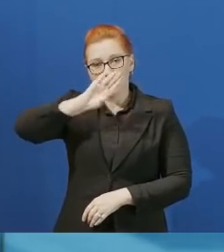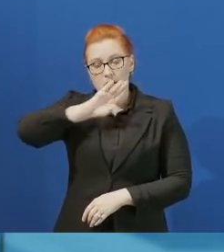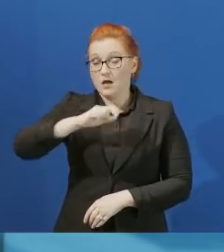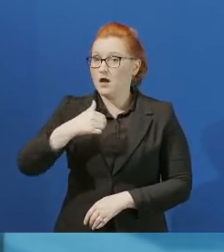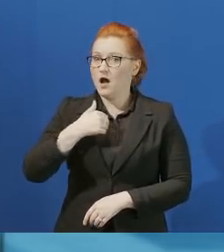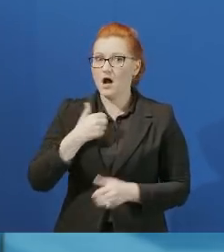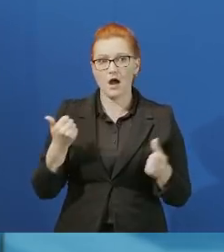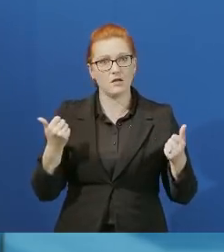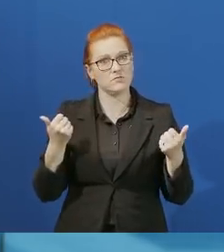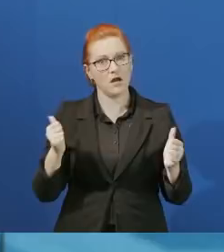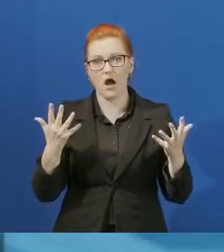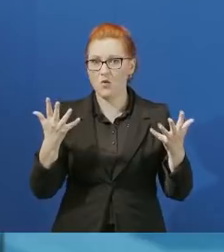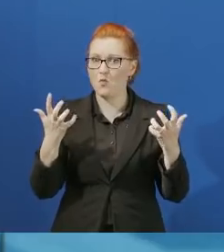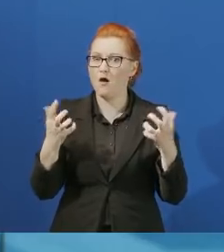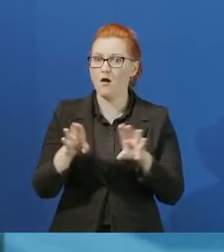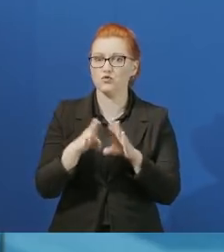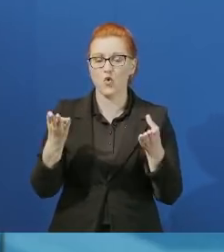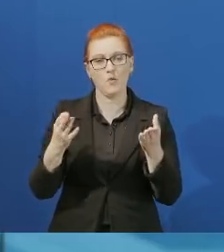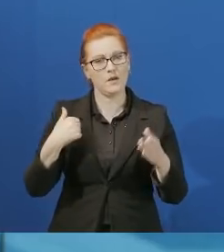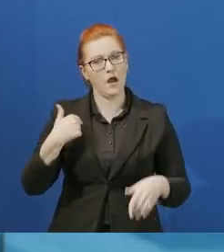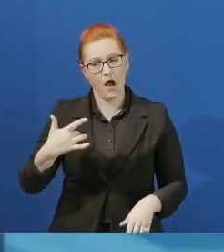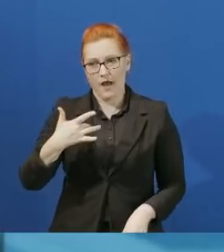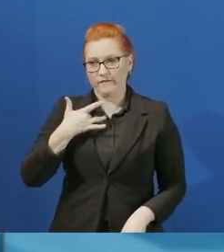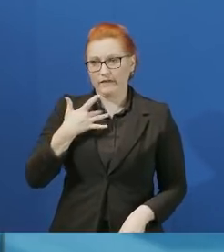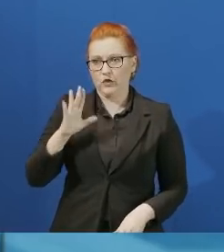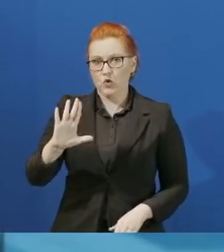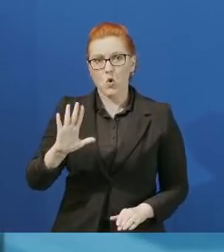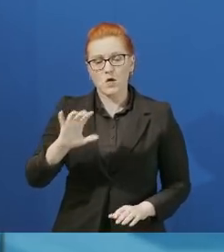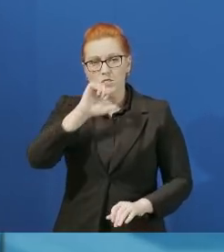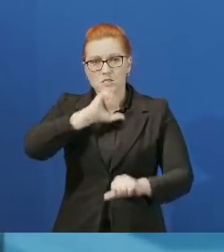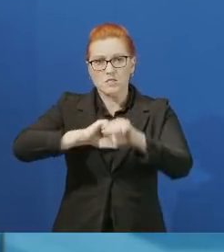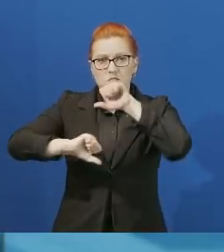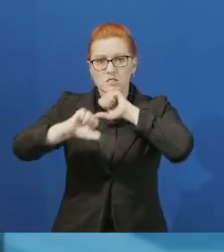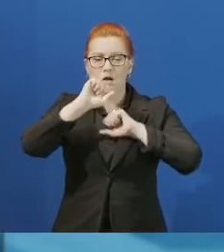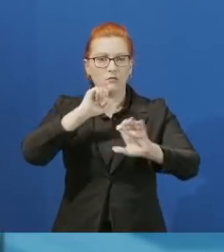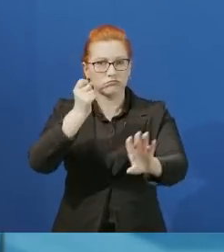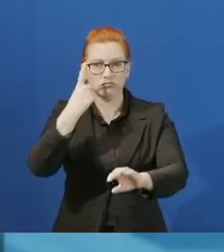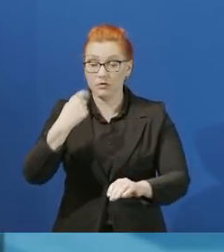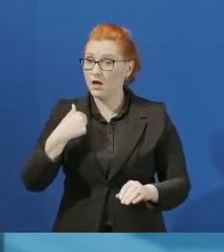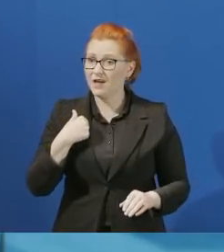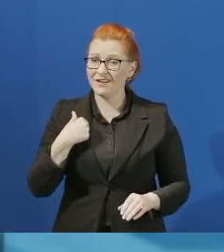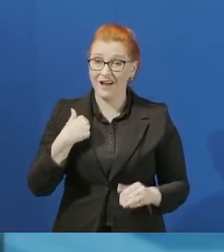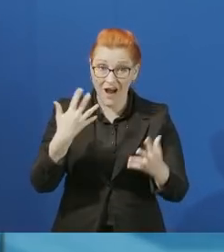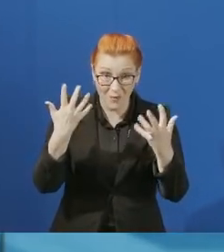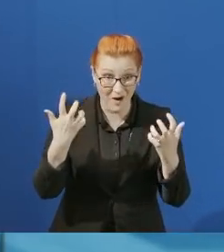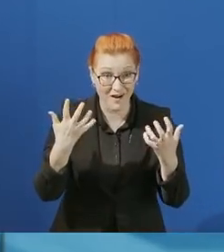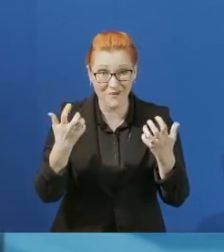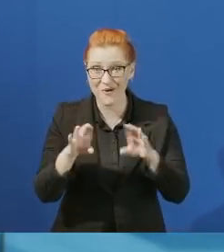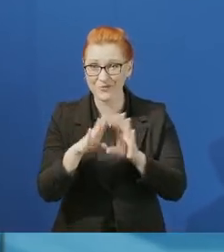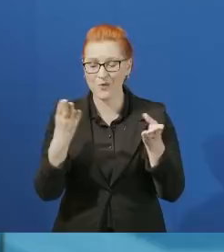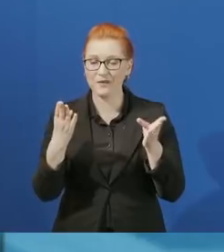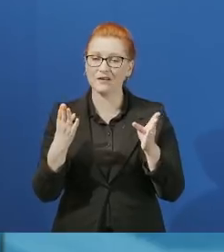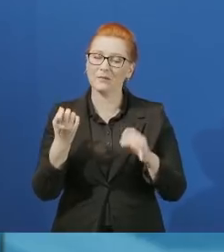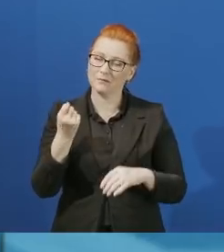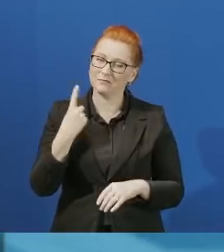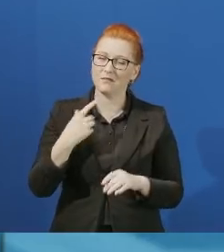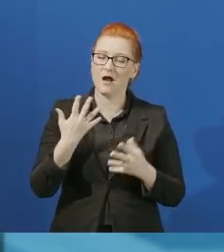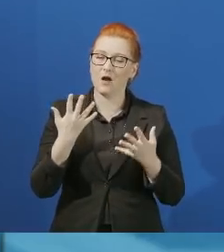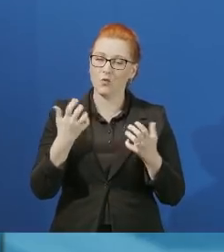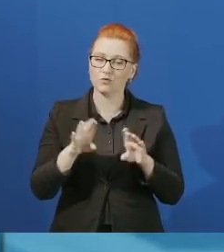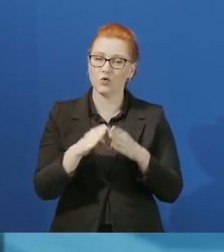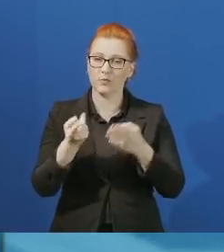to reopen. And I want to do that. I just want to do it at the right time, and I want it to be successful. It would